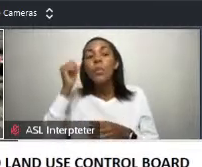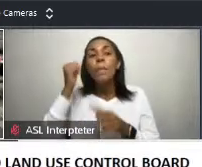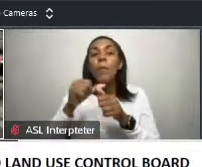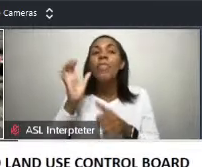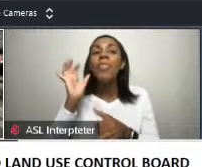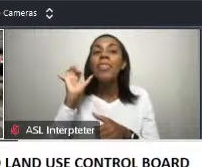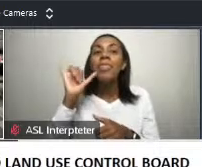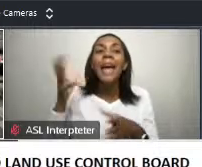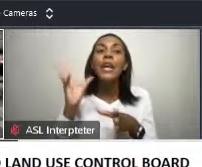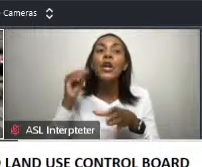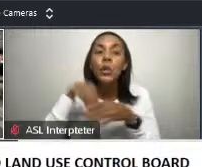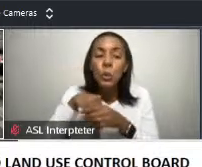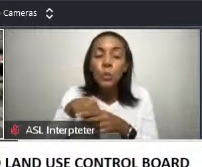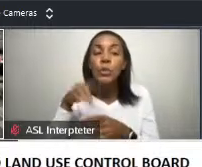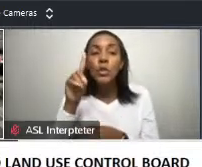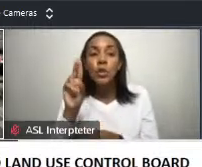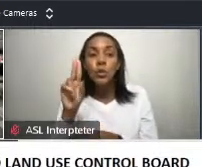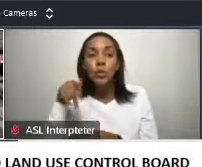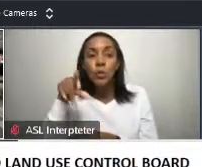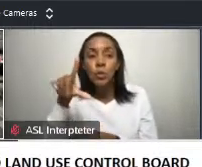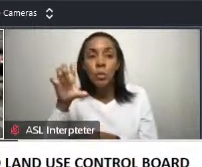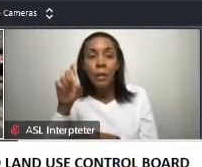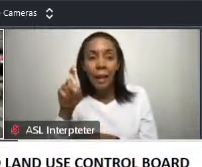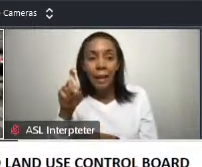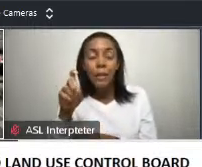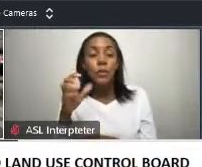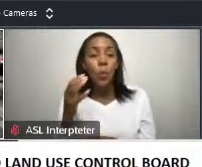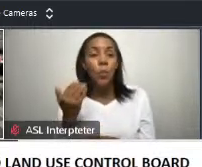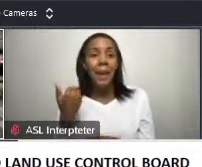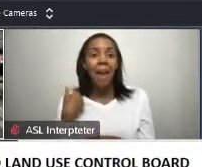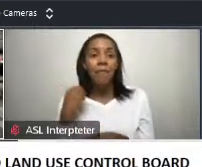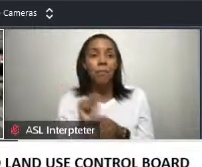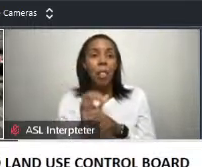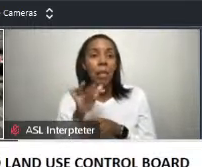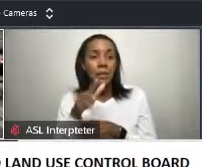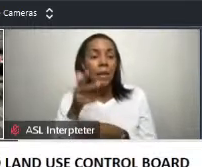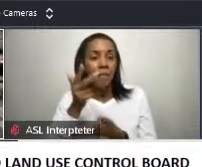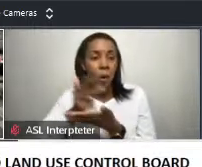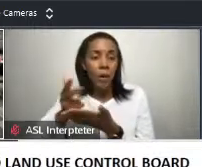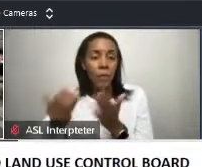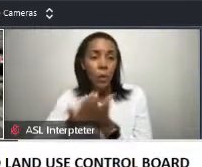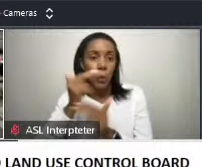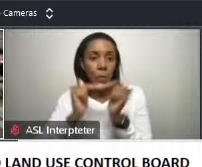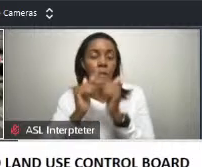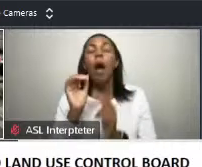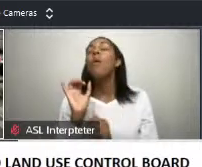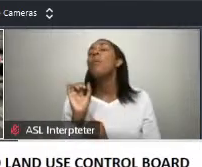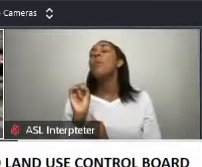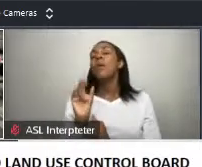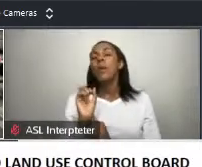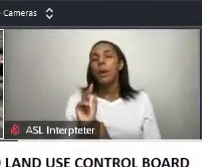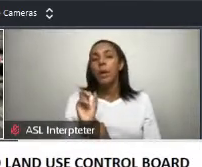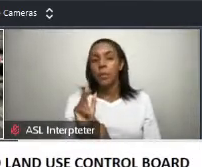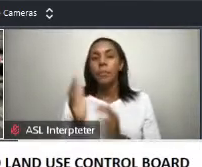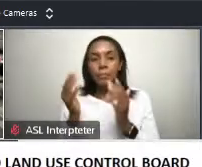okay. So it's that we have enough adequate parking for the new building. Okay. And then, what's going to